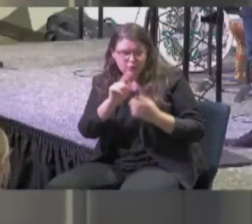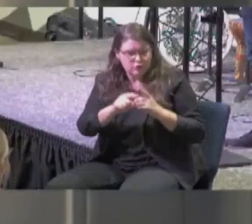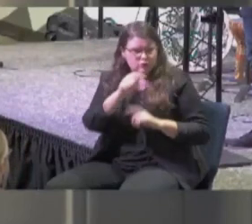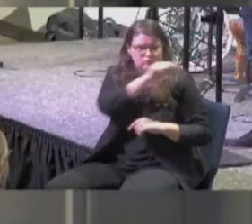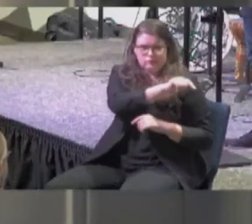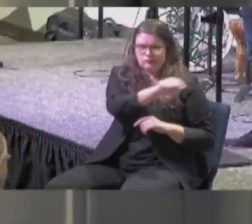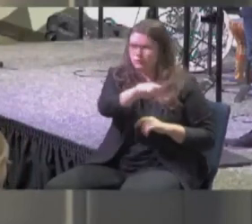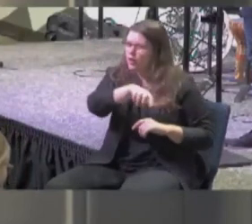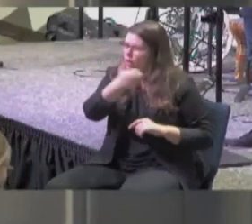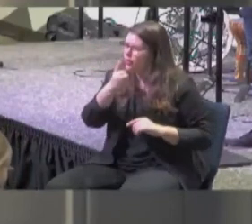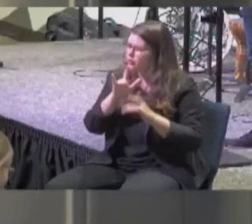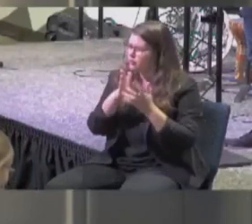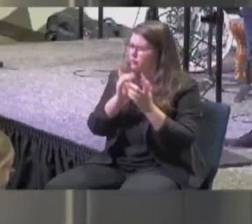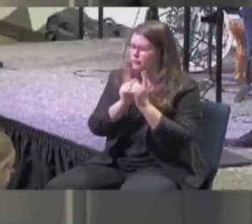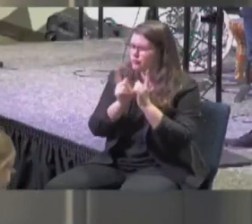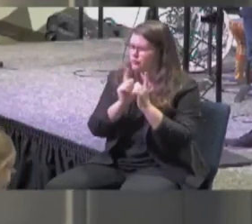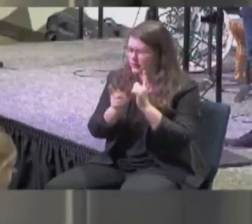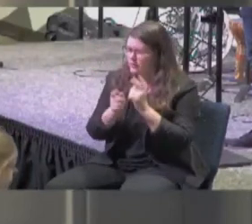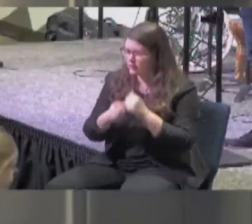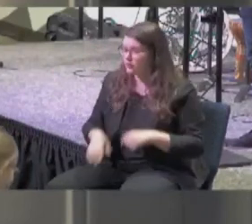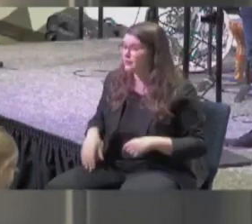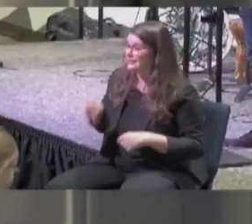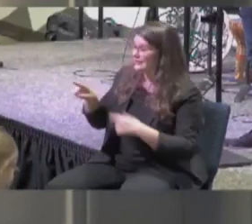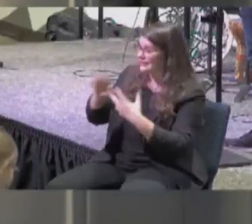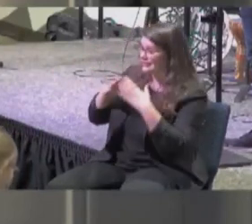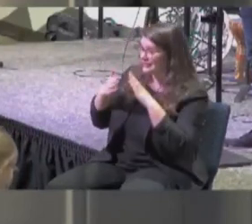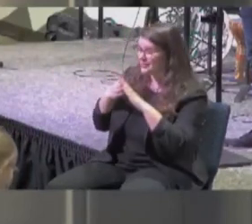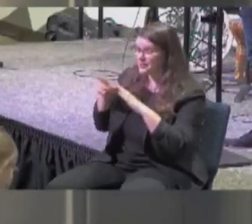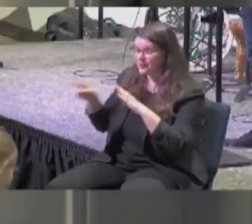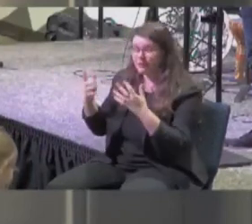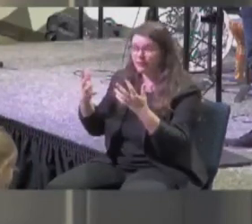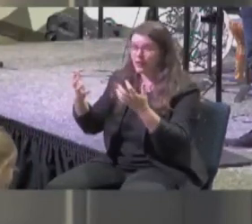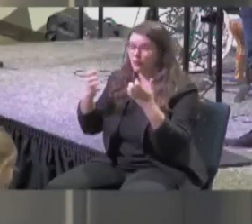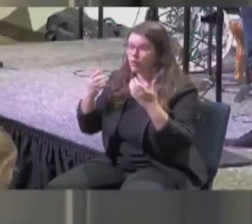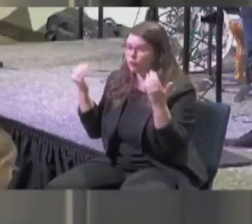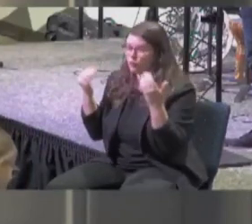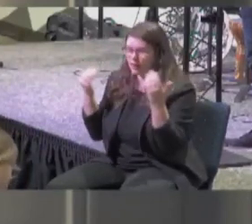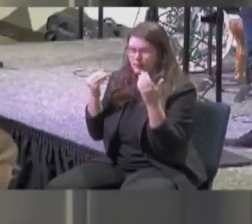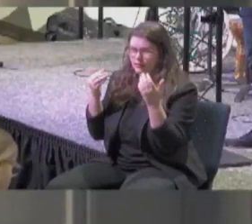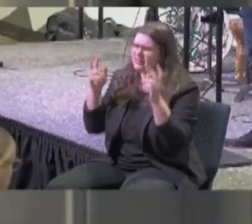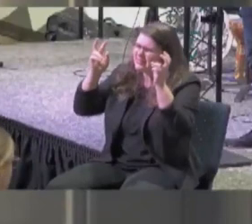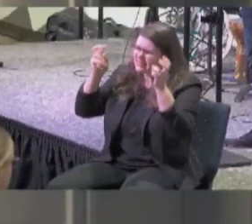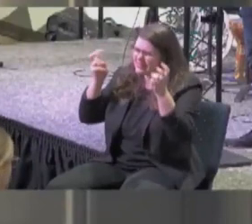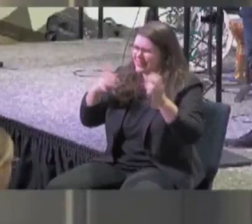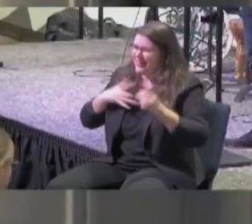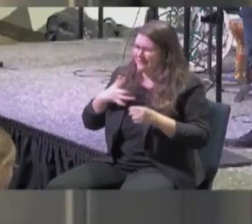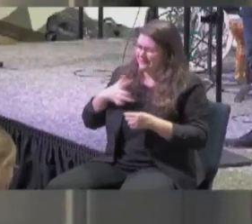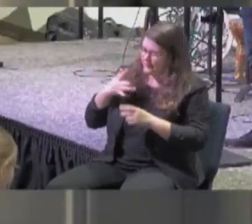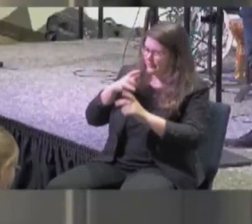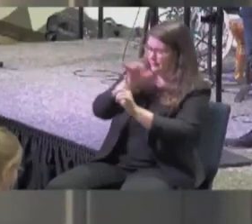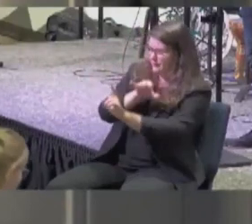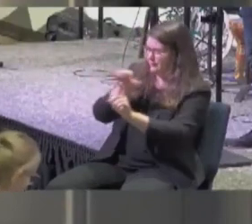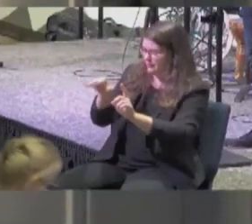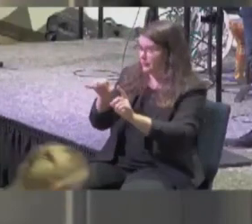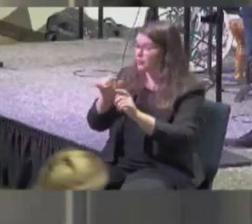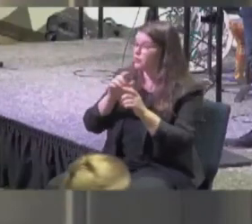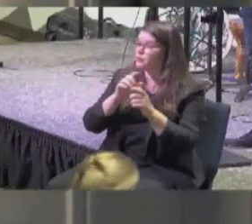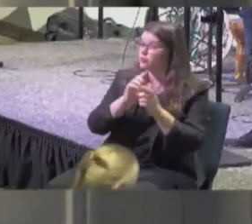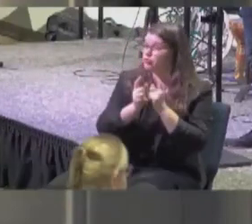ages. Actually, they're looking for that very illusion of symmetry that translation studies objects